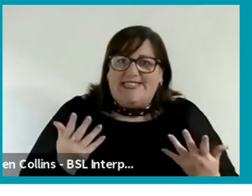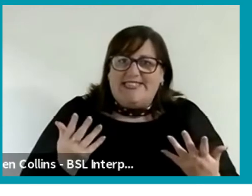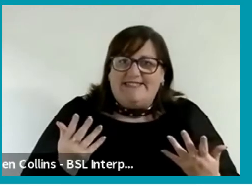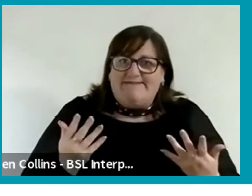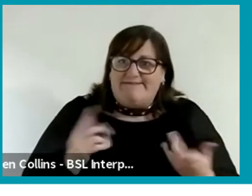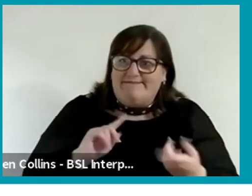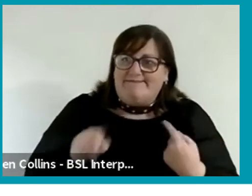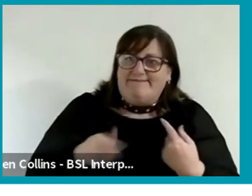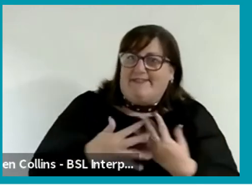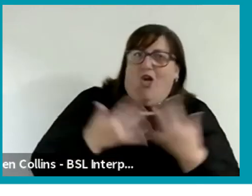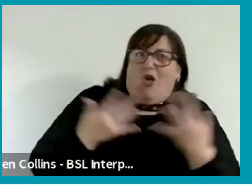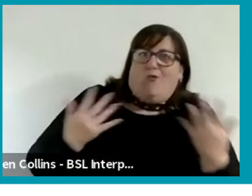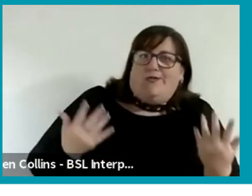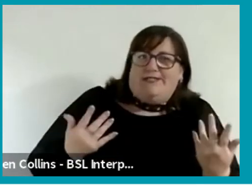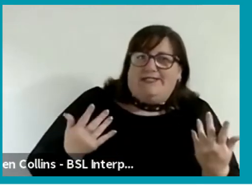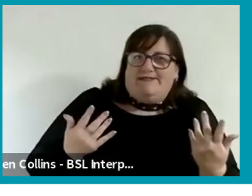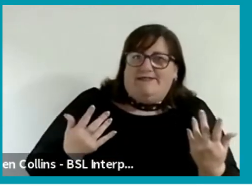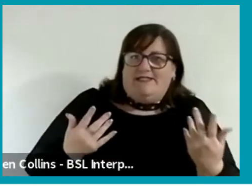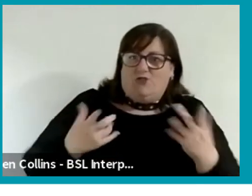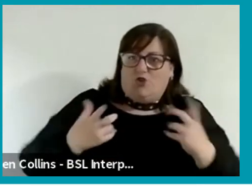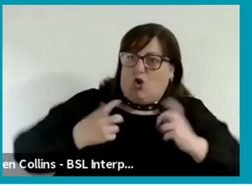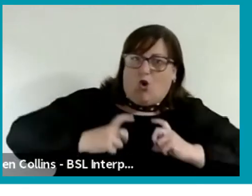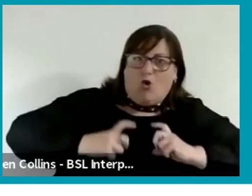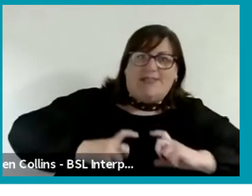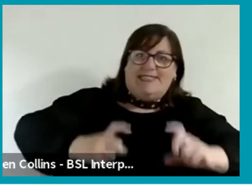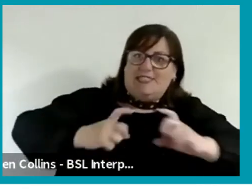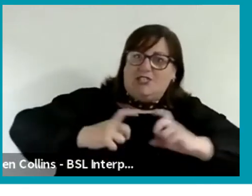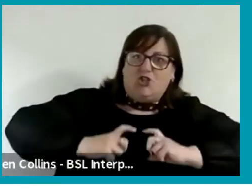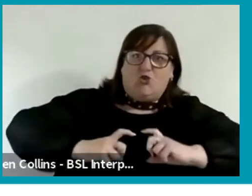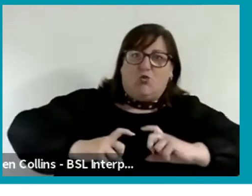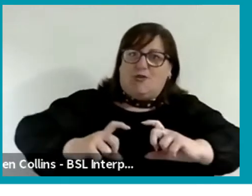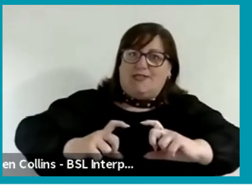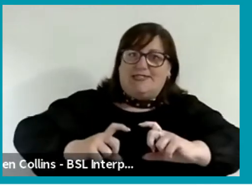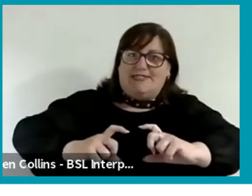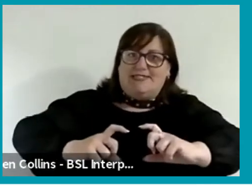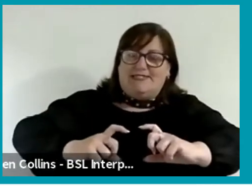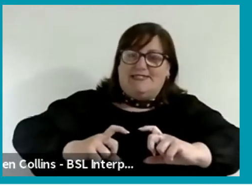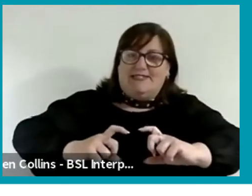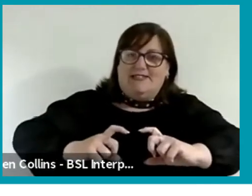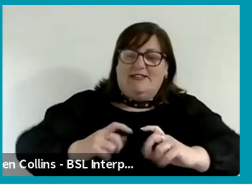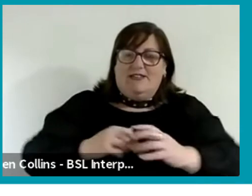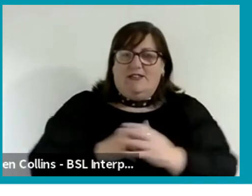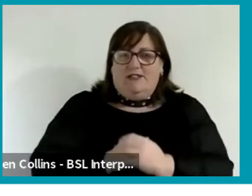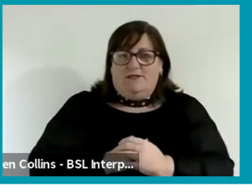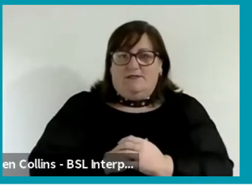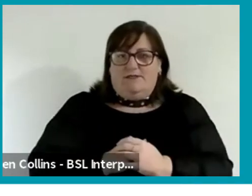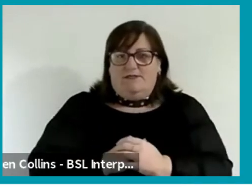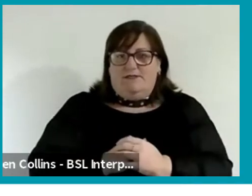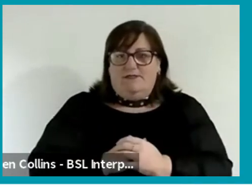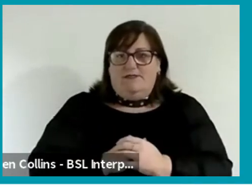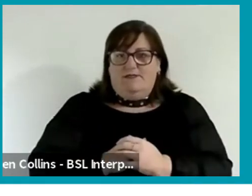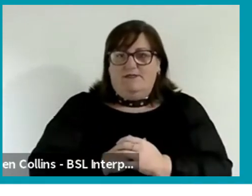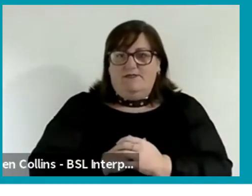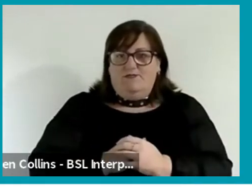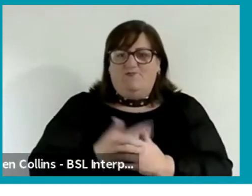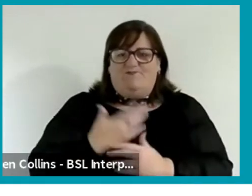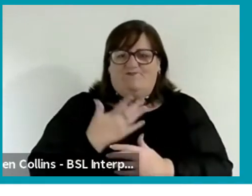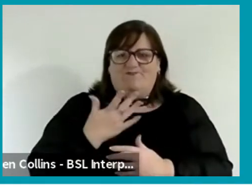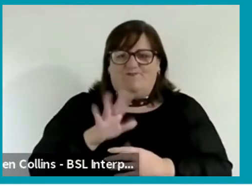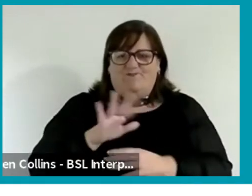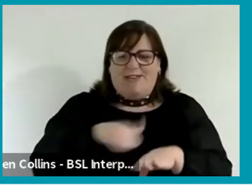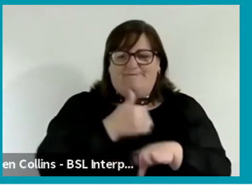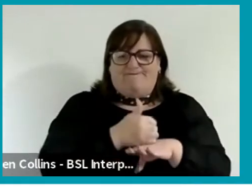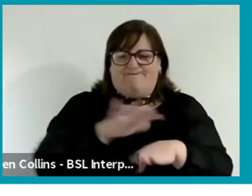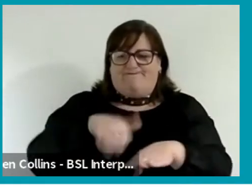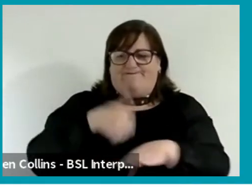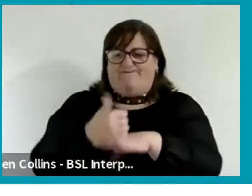and it's continuously ongoing. We have implemented a lot of initiatives so far,